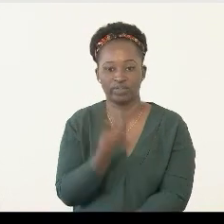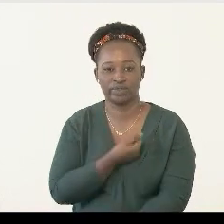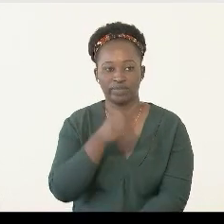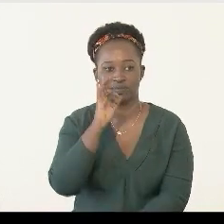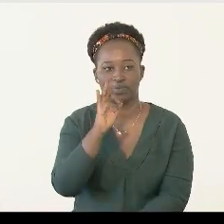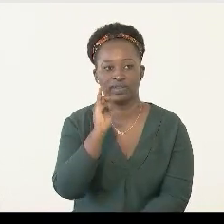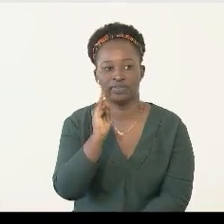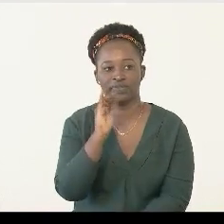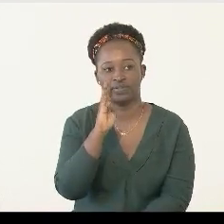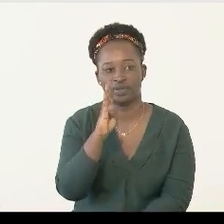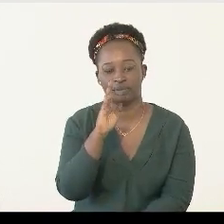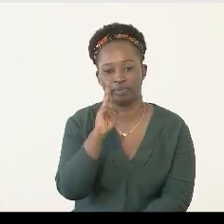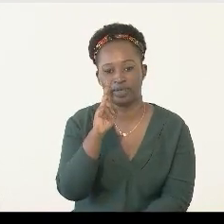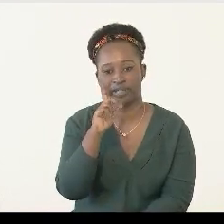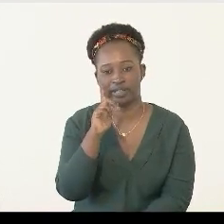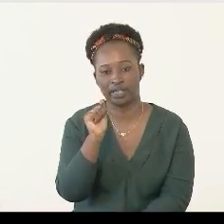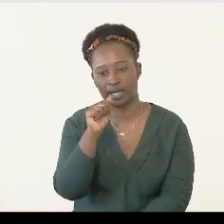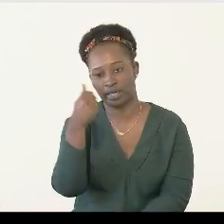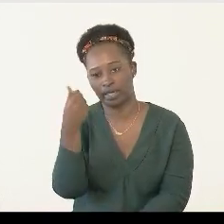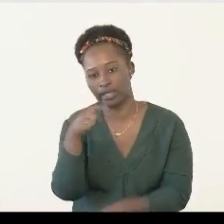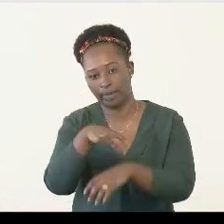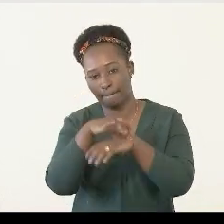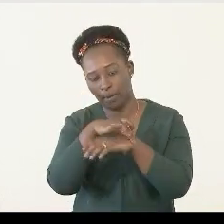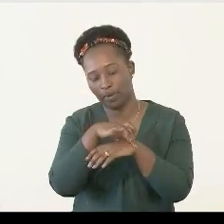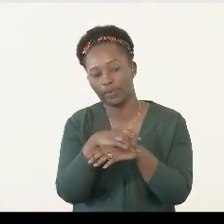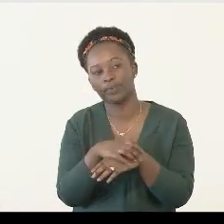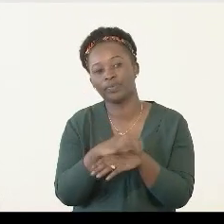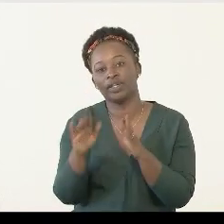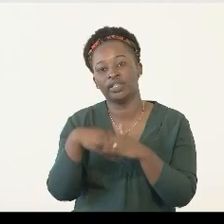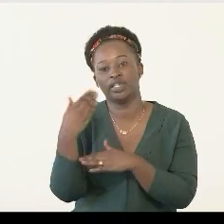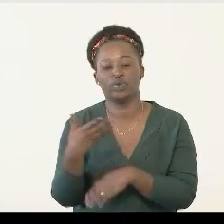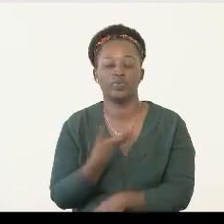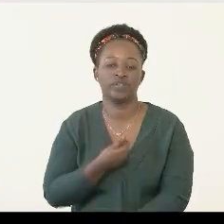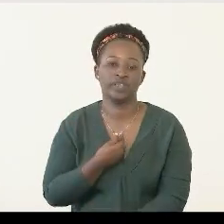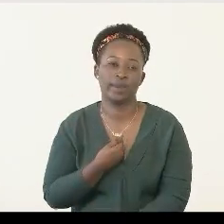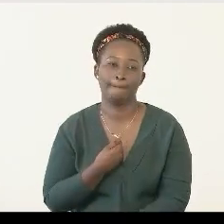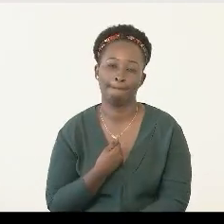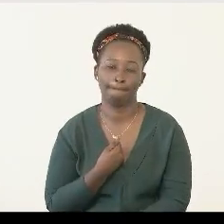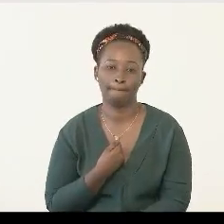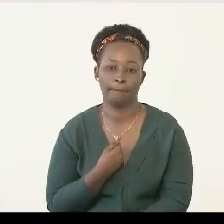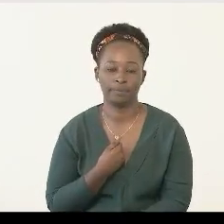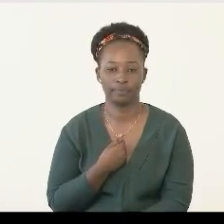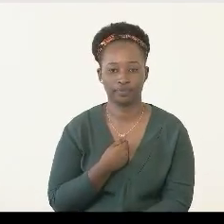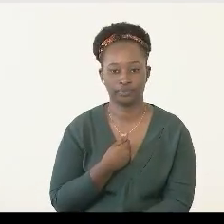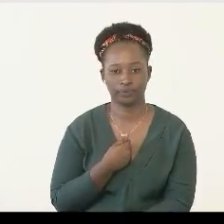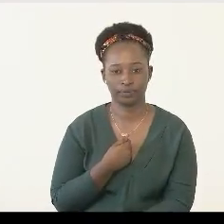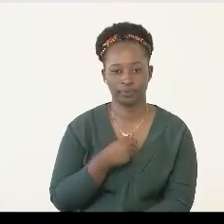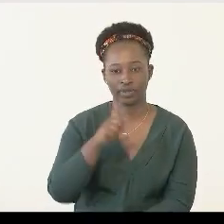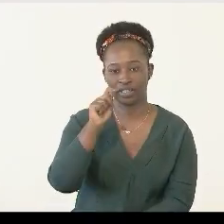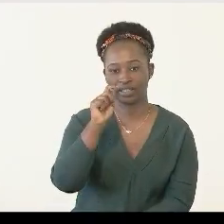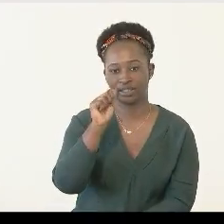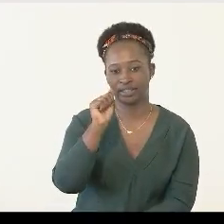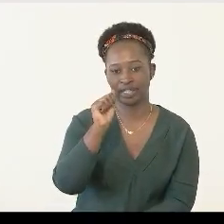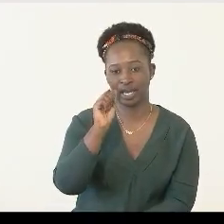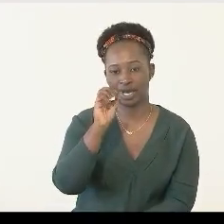fibula. Fibula, this is another bone or the lower leg. From there we have, these are tarsals,